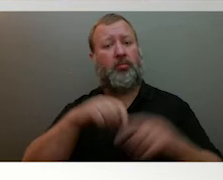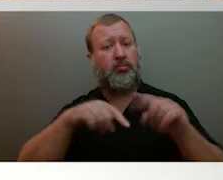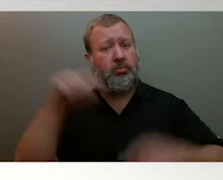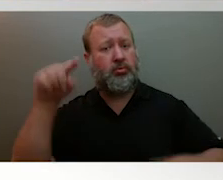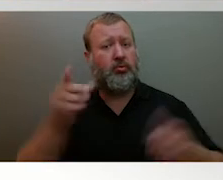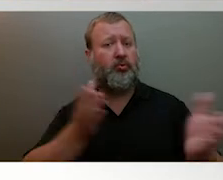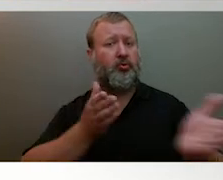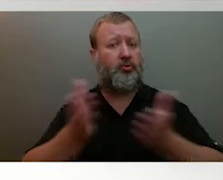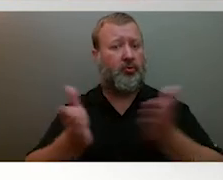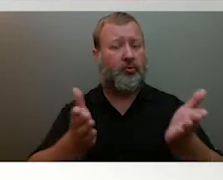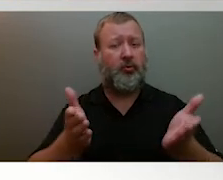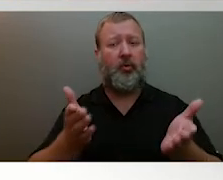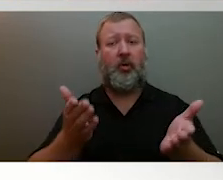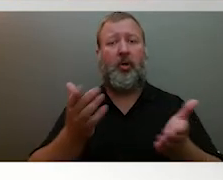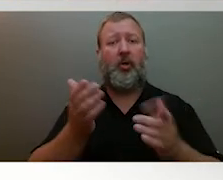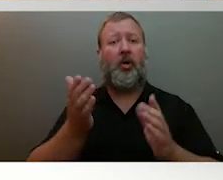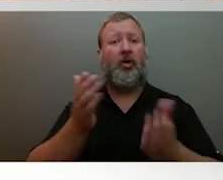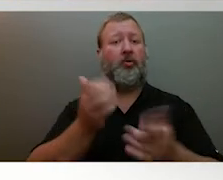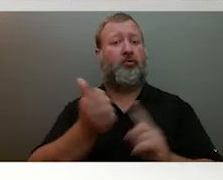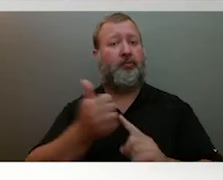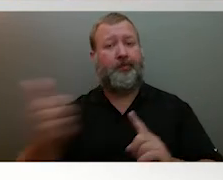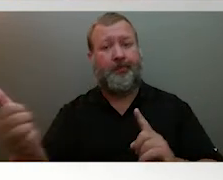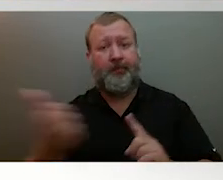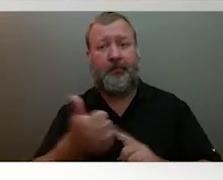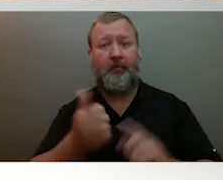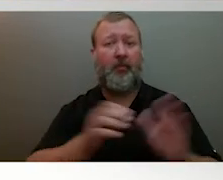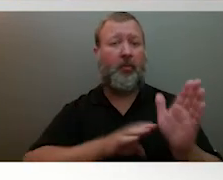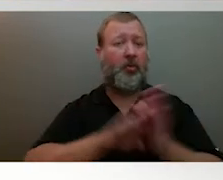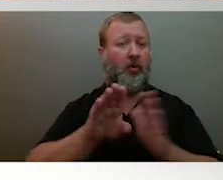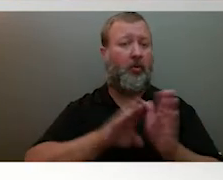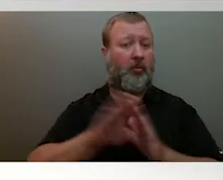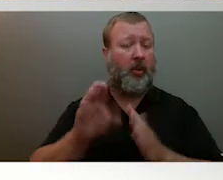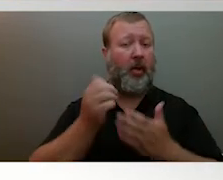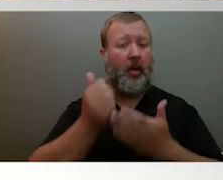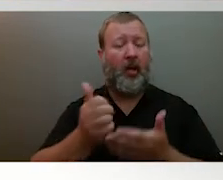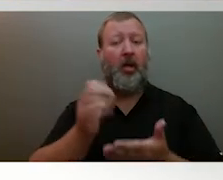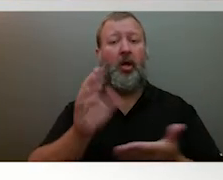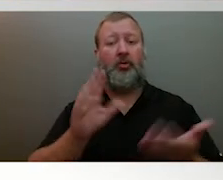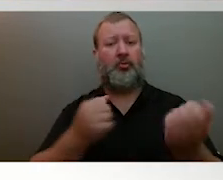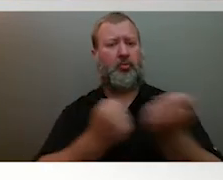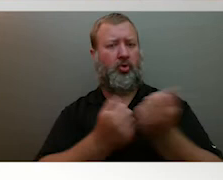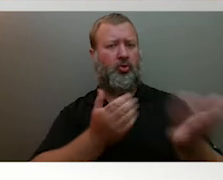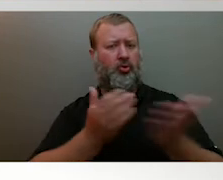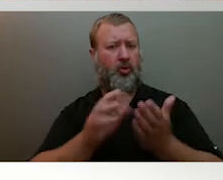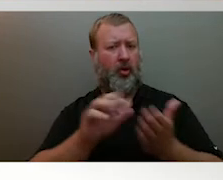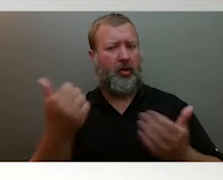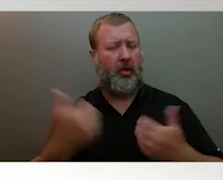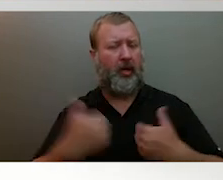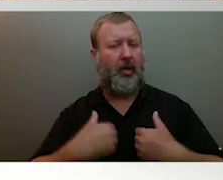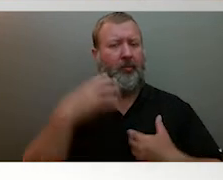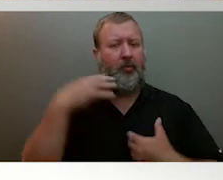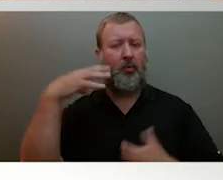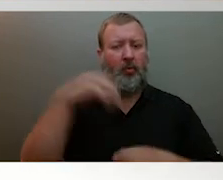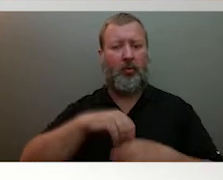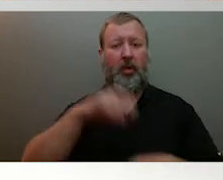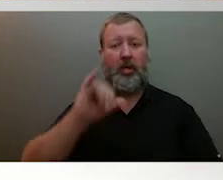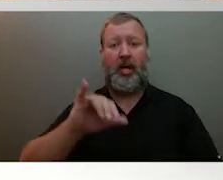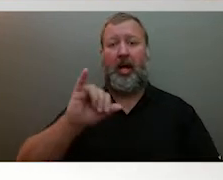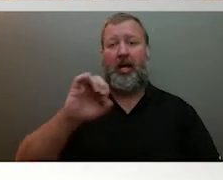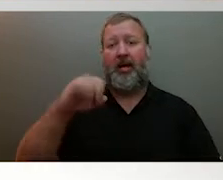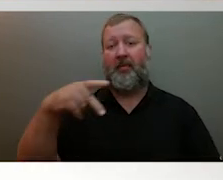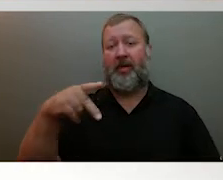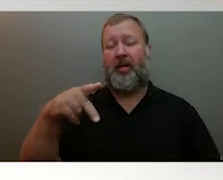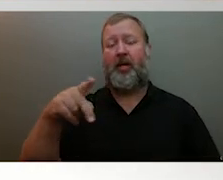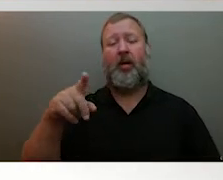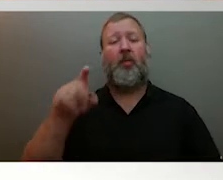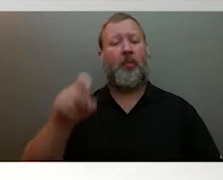of services, including transportation, developmental corrective, and other supportive services. To be included on the IEP, the